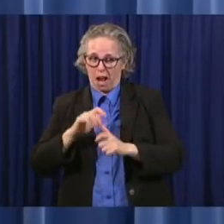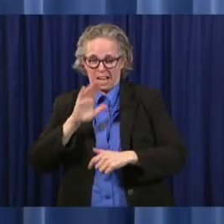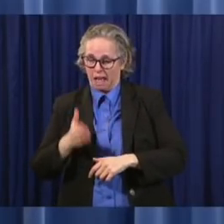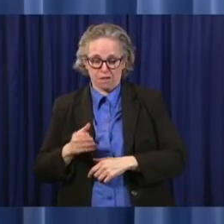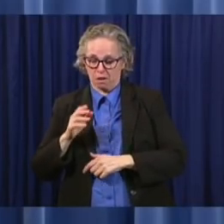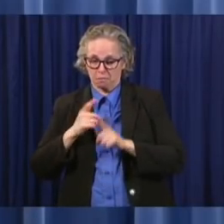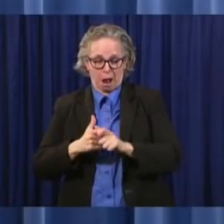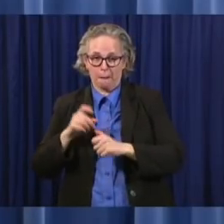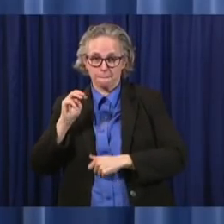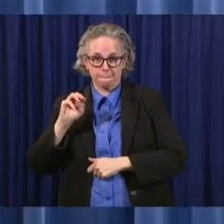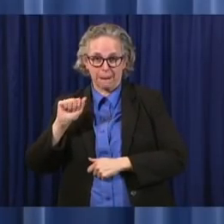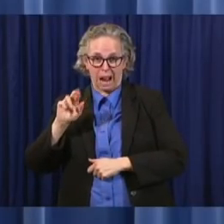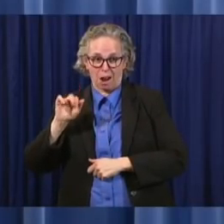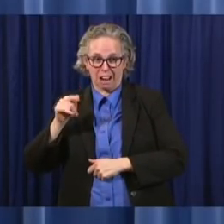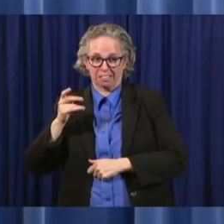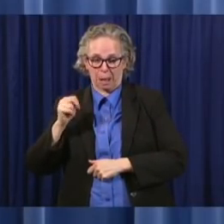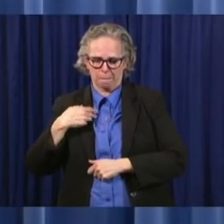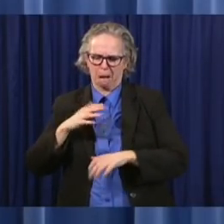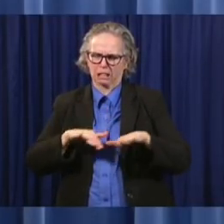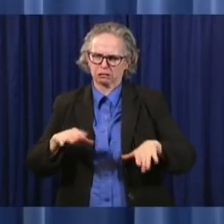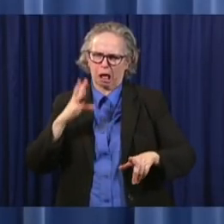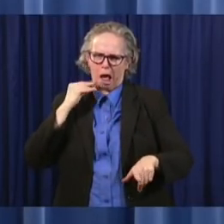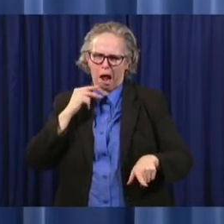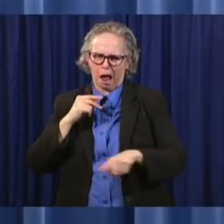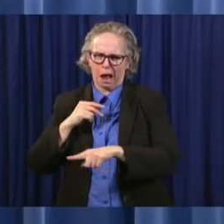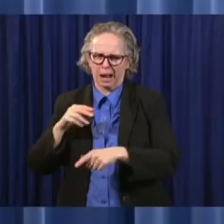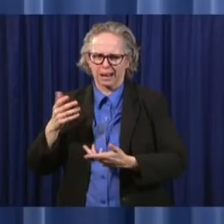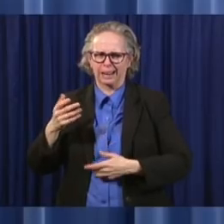children have. Alice and Pat and Mark,